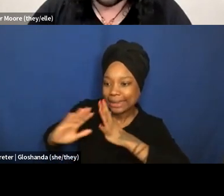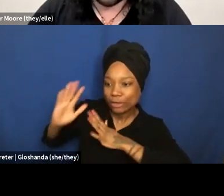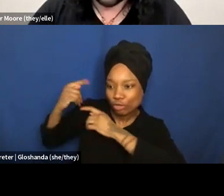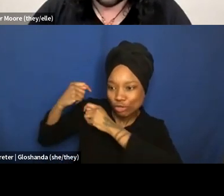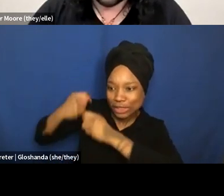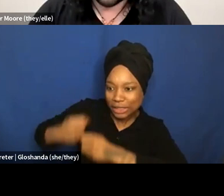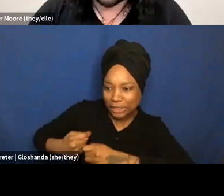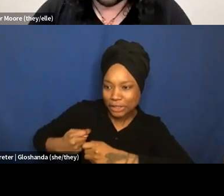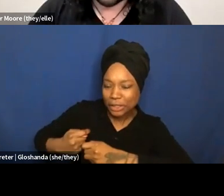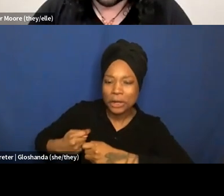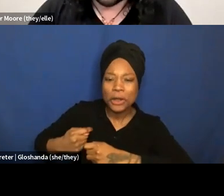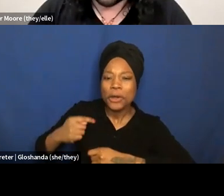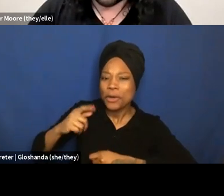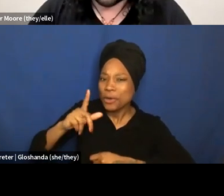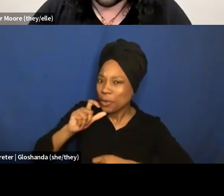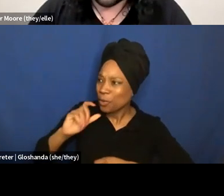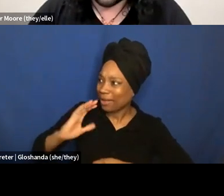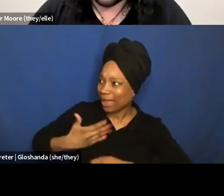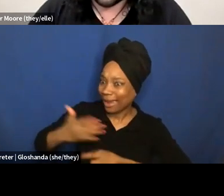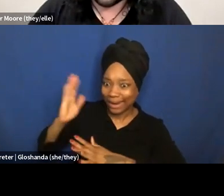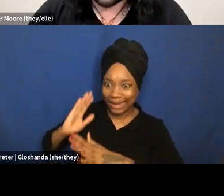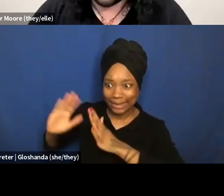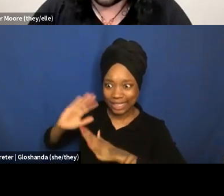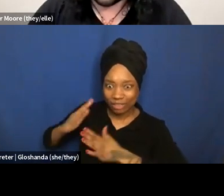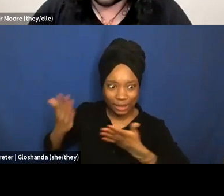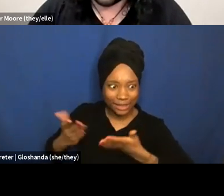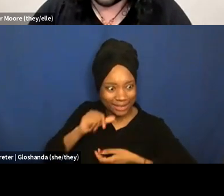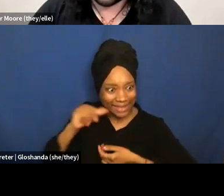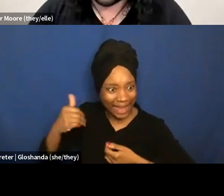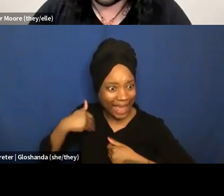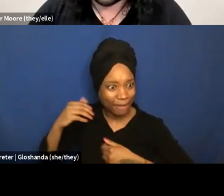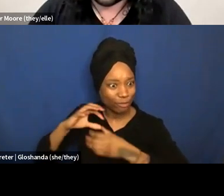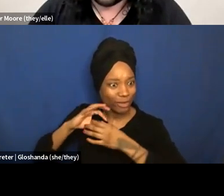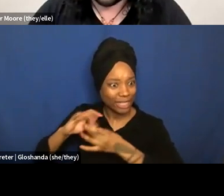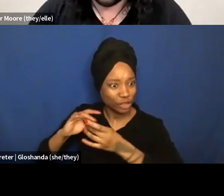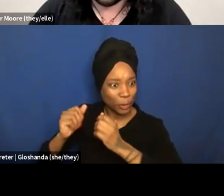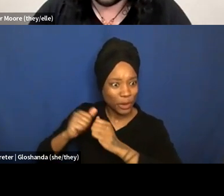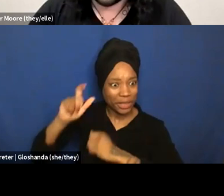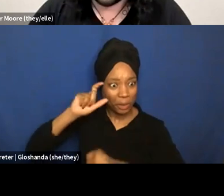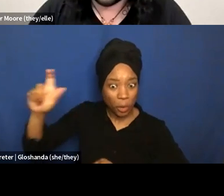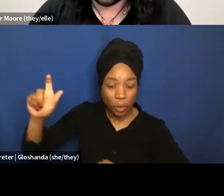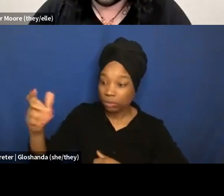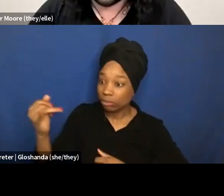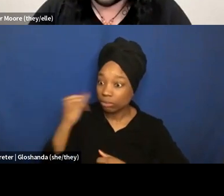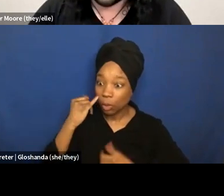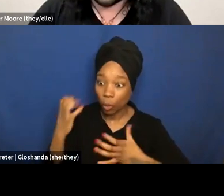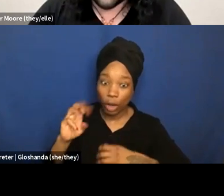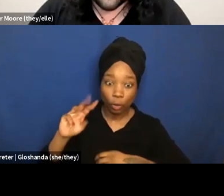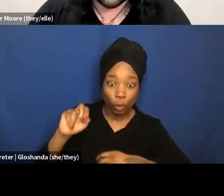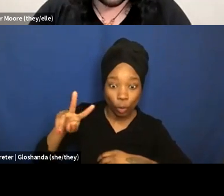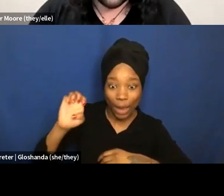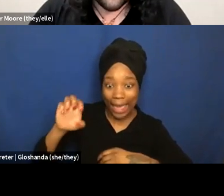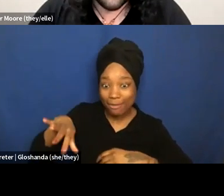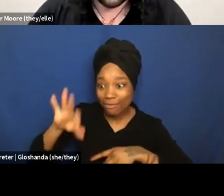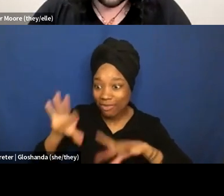ancestrally didn't have a relationship with the moon, right? If we were going to be wayfinding, if we were going to fish, if we planted, if